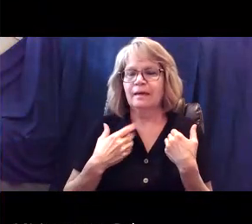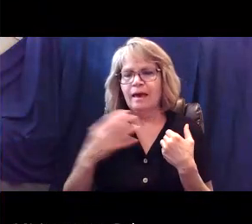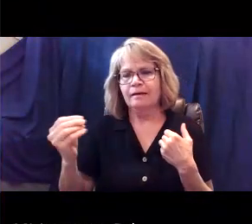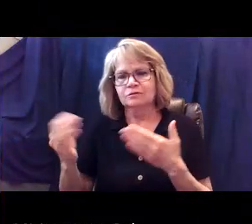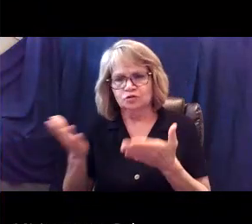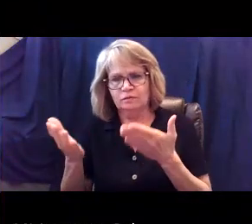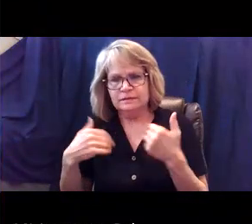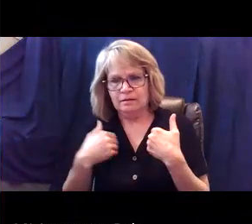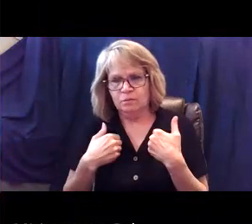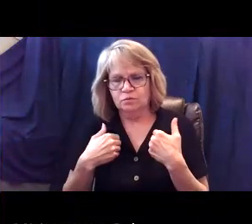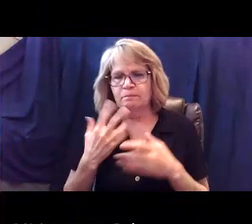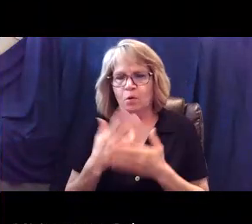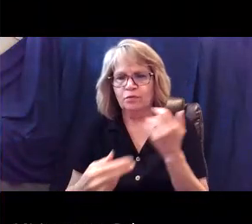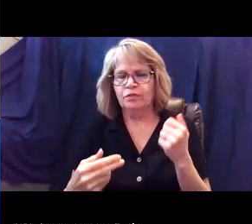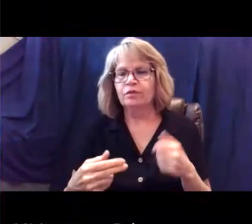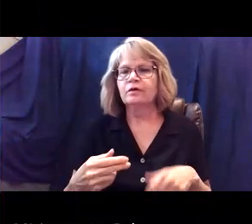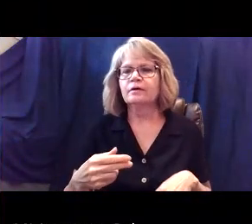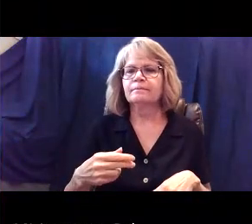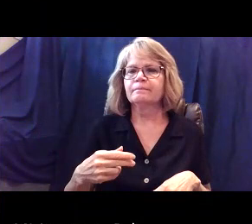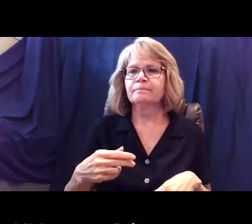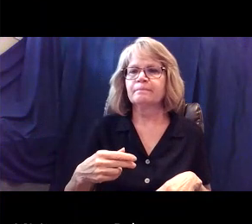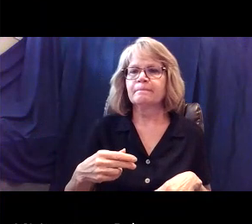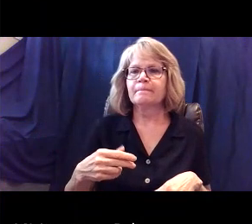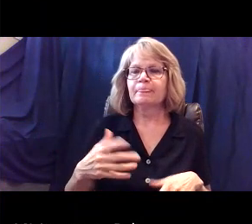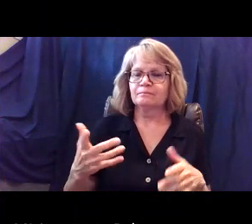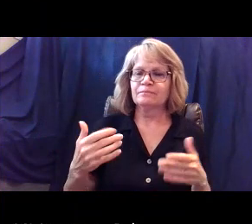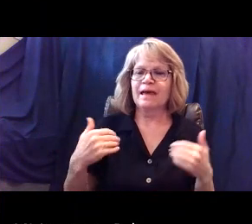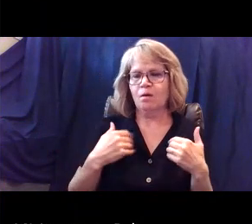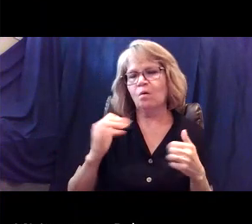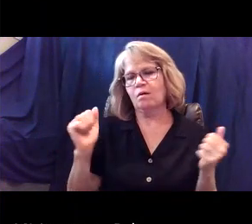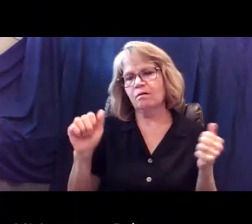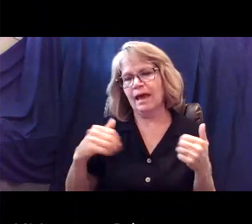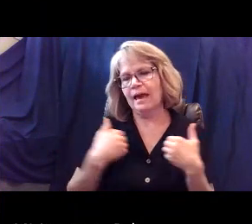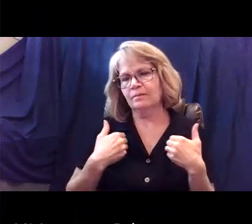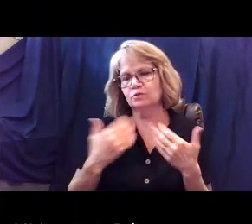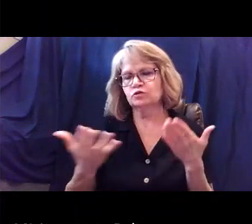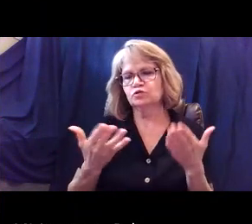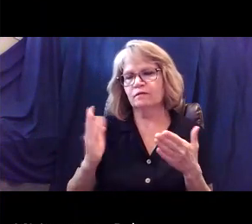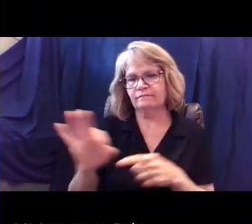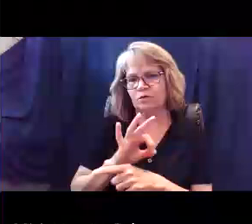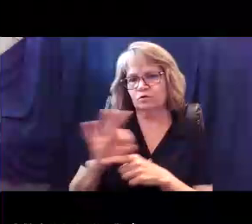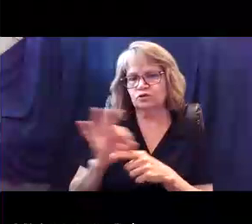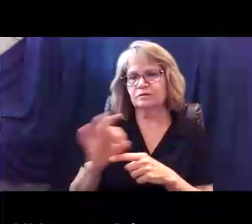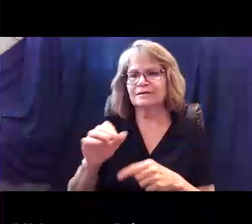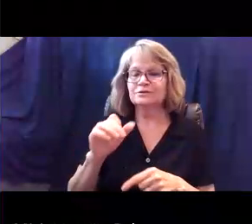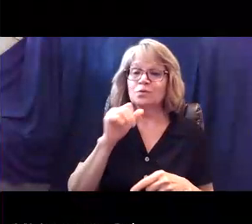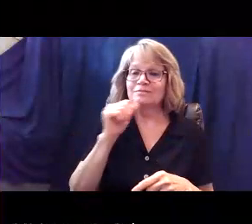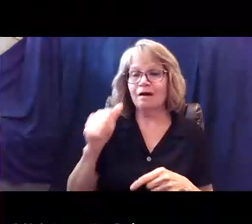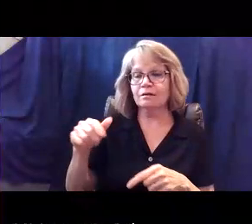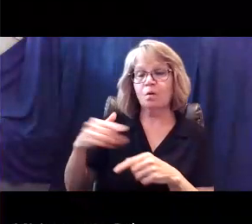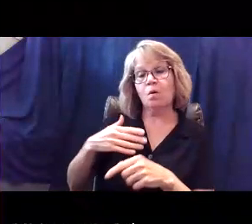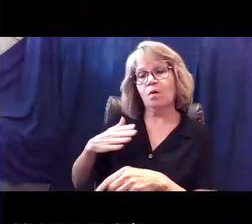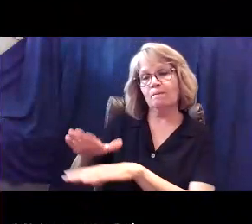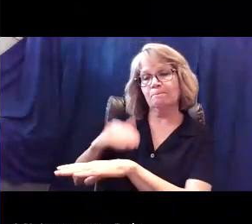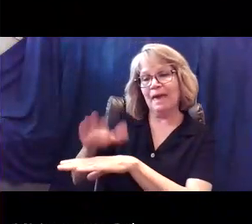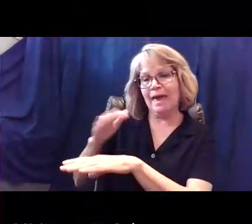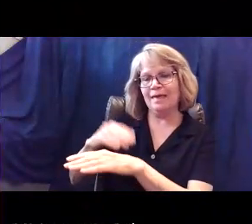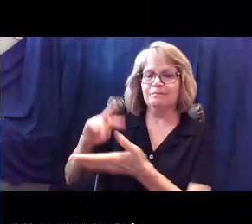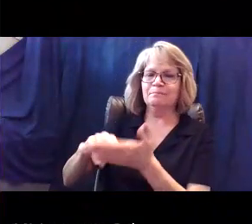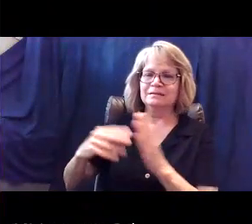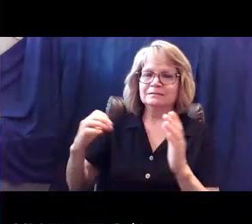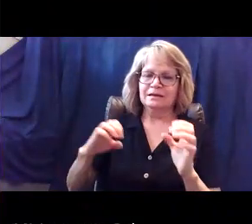animals, as animals that are serving that function. So not passing off a pet as an assistance